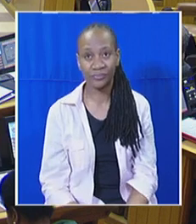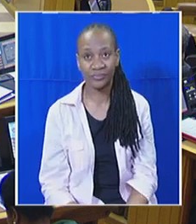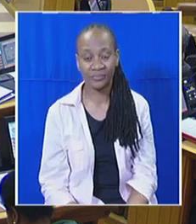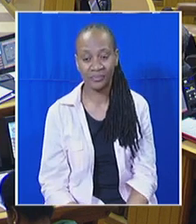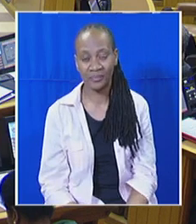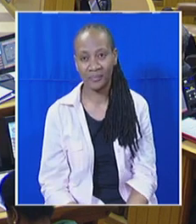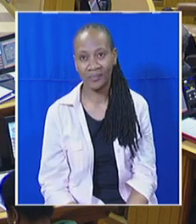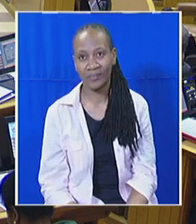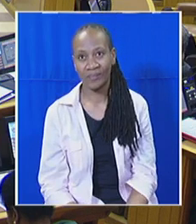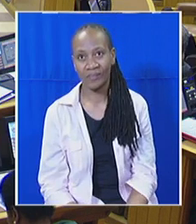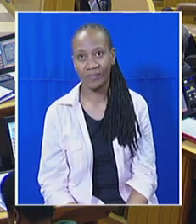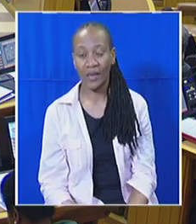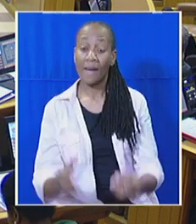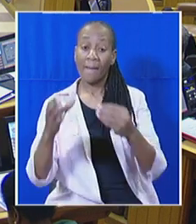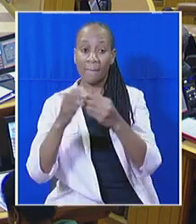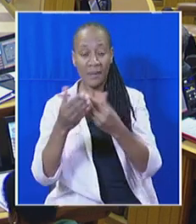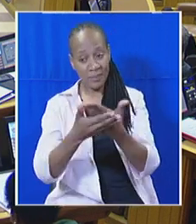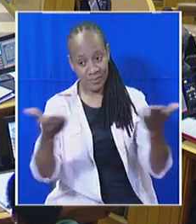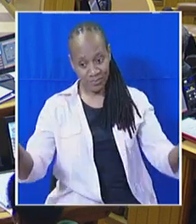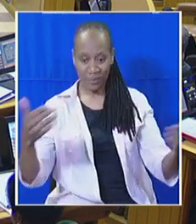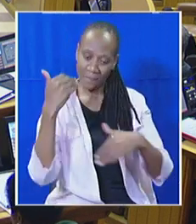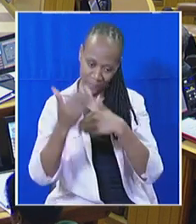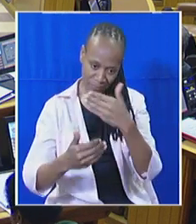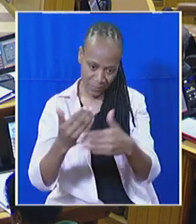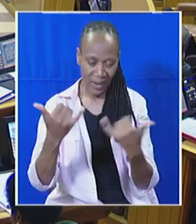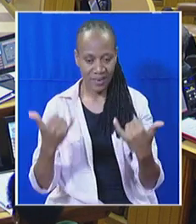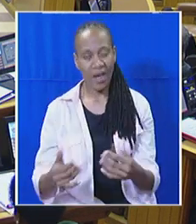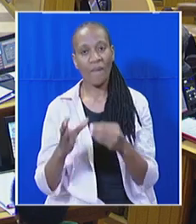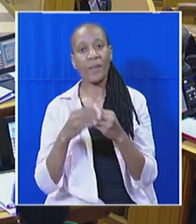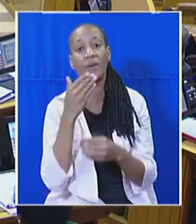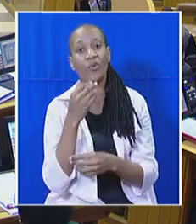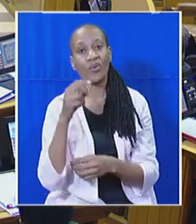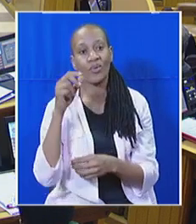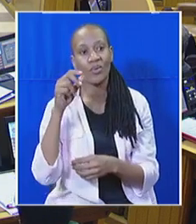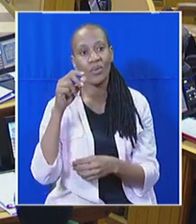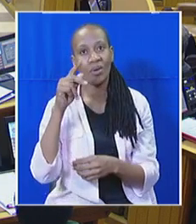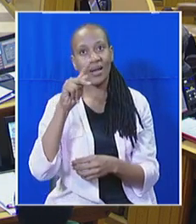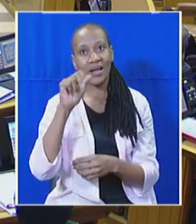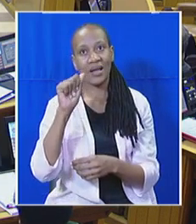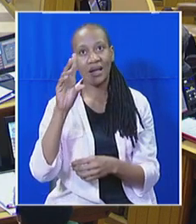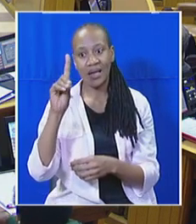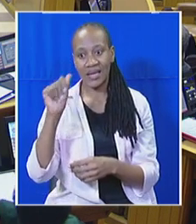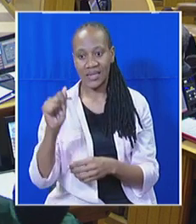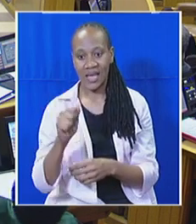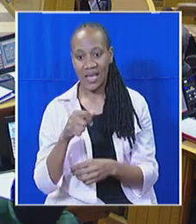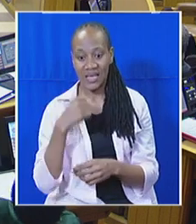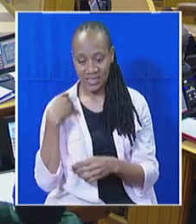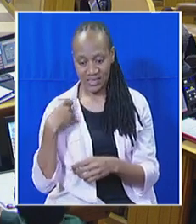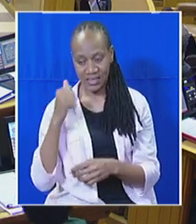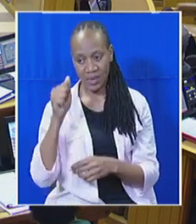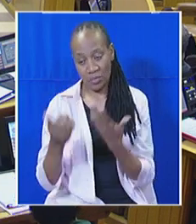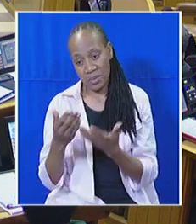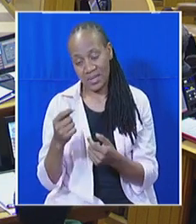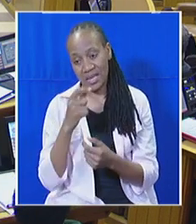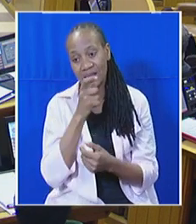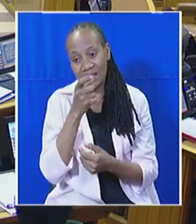Honorable members, we proceed. The next is Honorable Kada. I'm sorry if I pronounce your surname